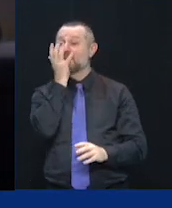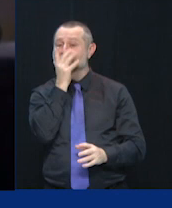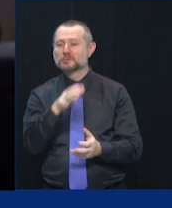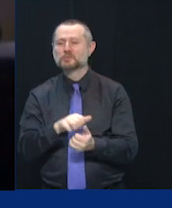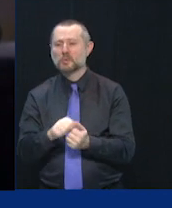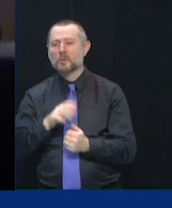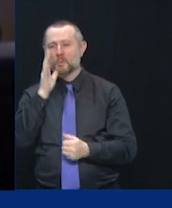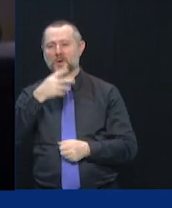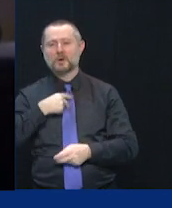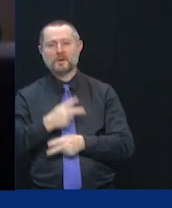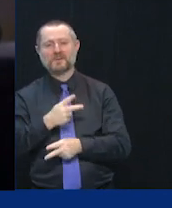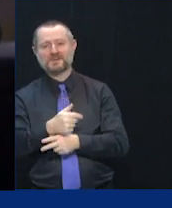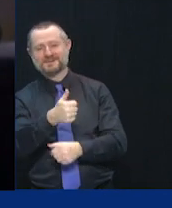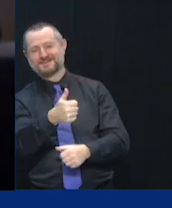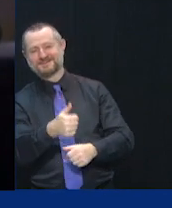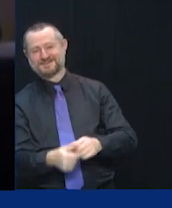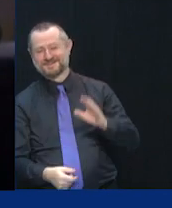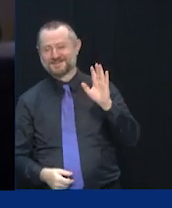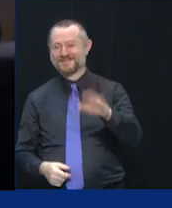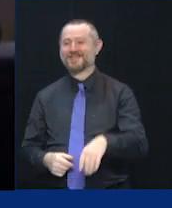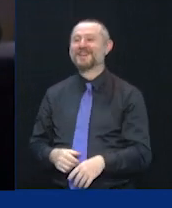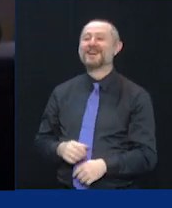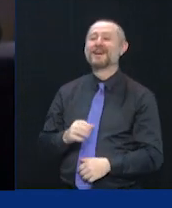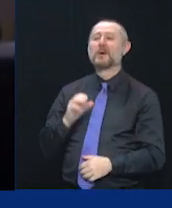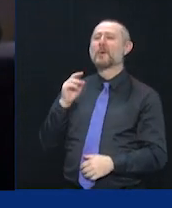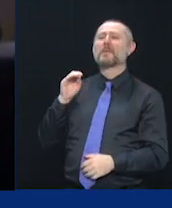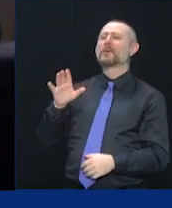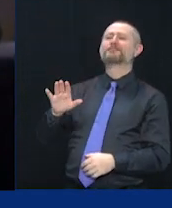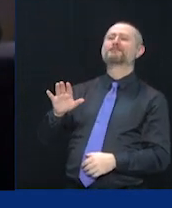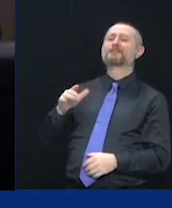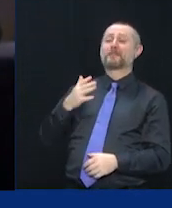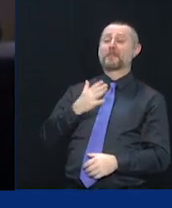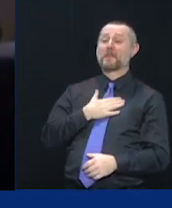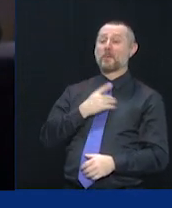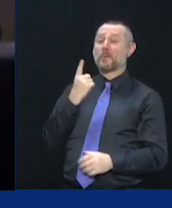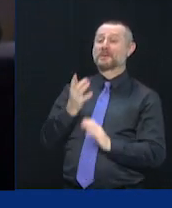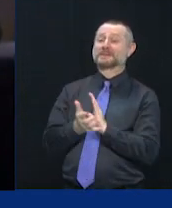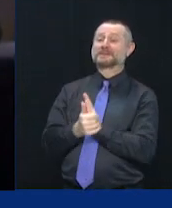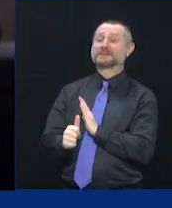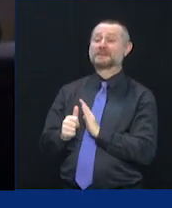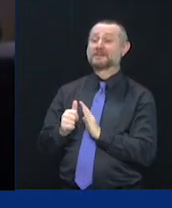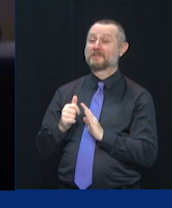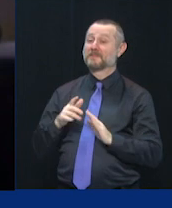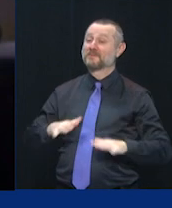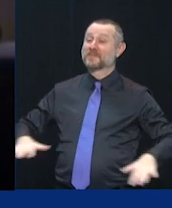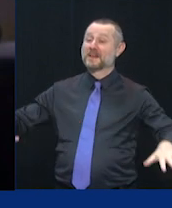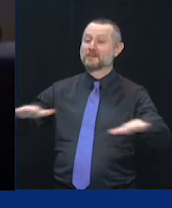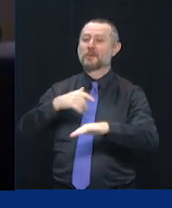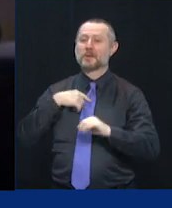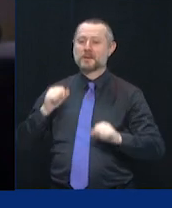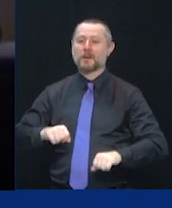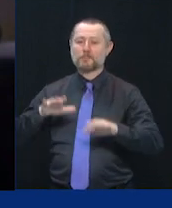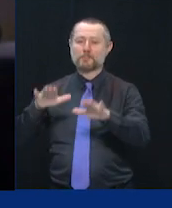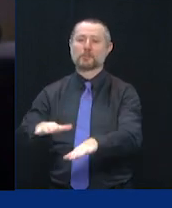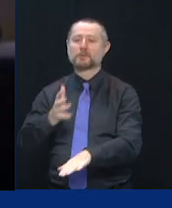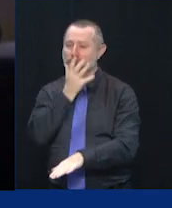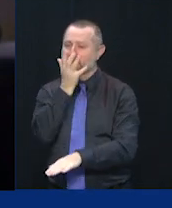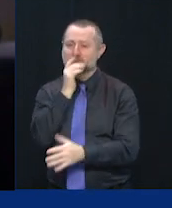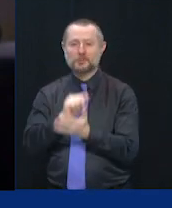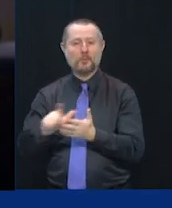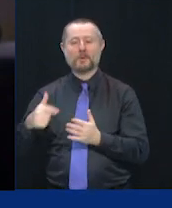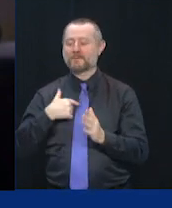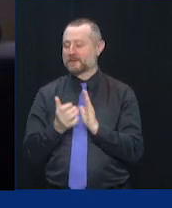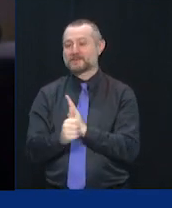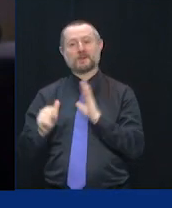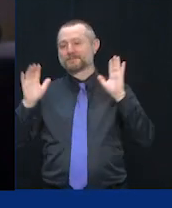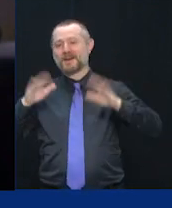good. It's the one thing I'm competent to do on the field is to do the seating. That's all I can do.